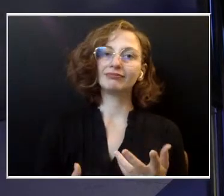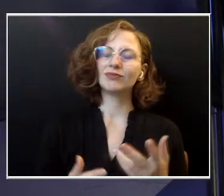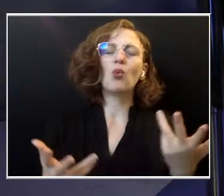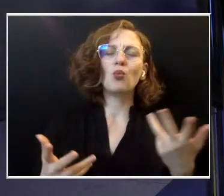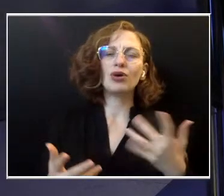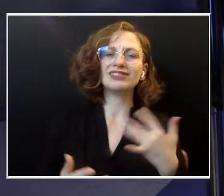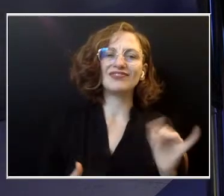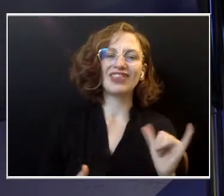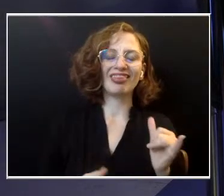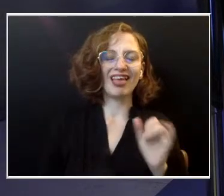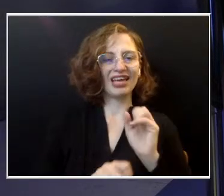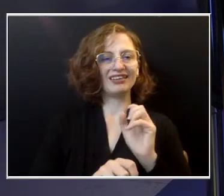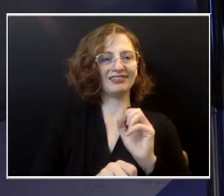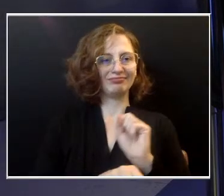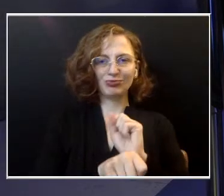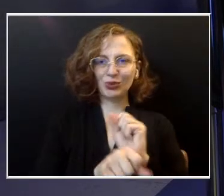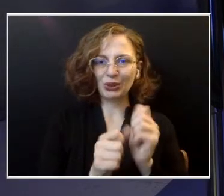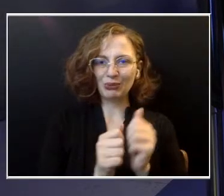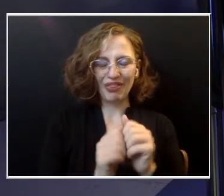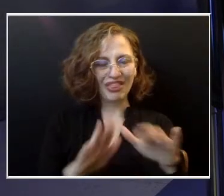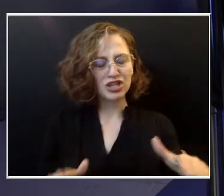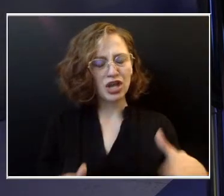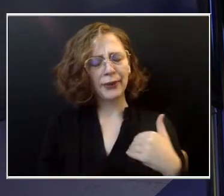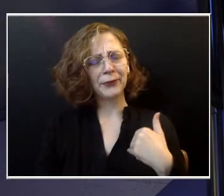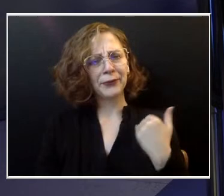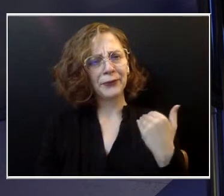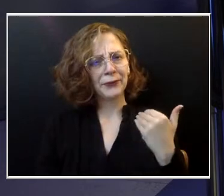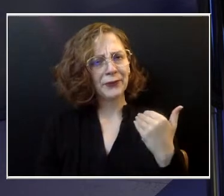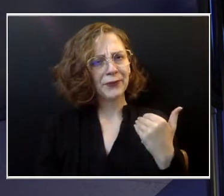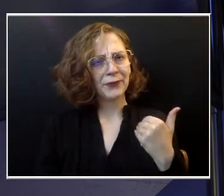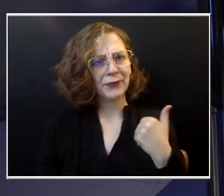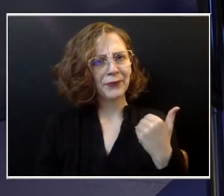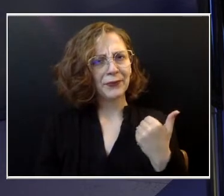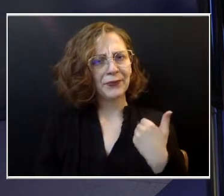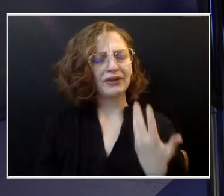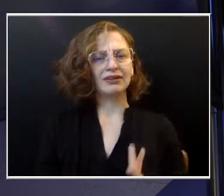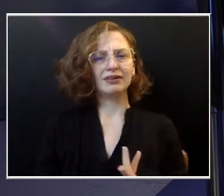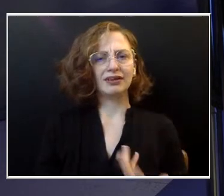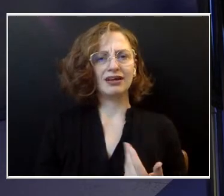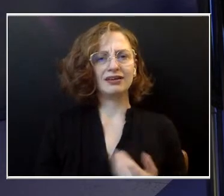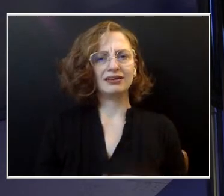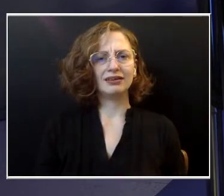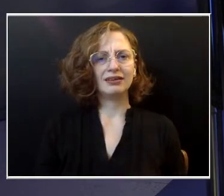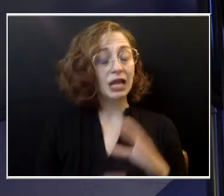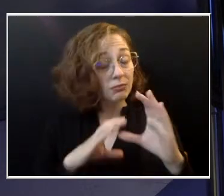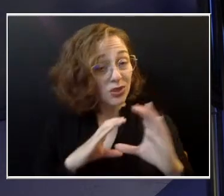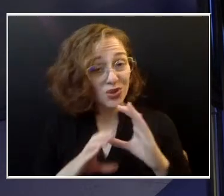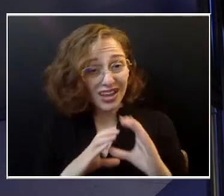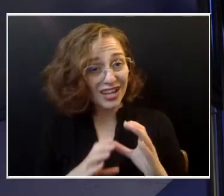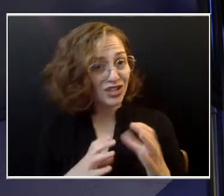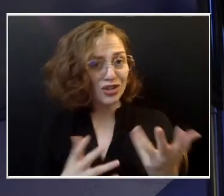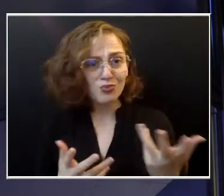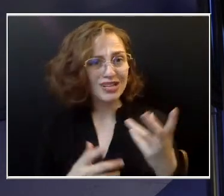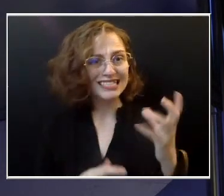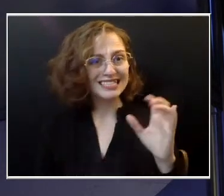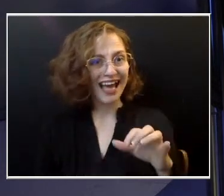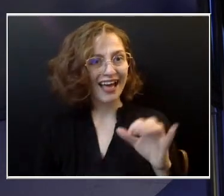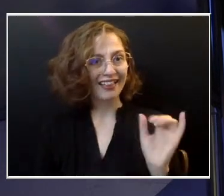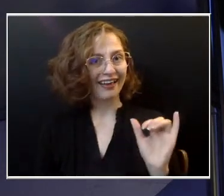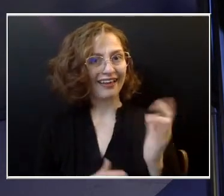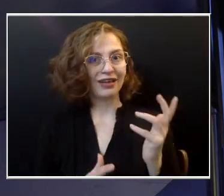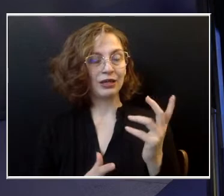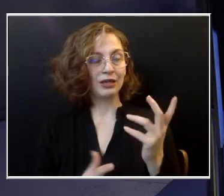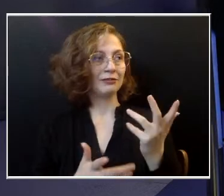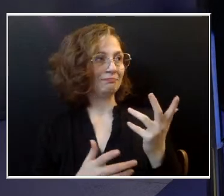child that young and yeah, I mean, what's the communication like when parents are sitting out waiting to hear from you